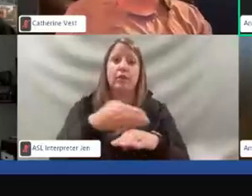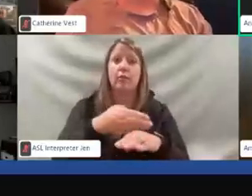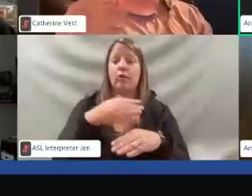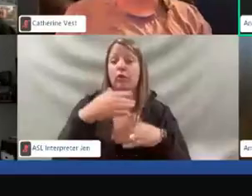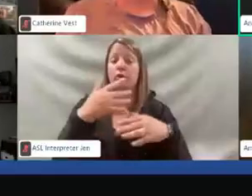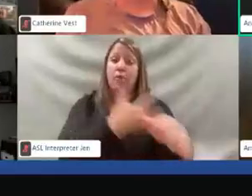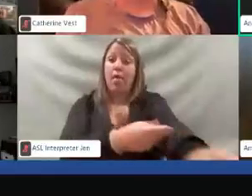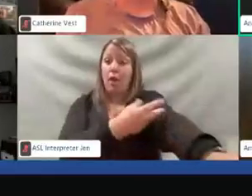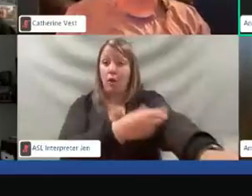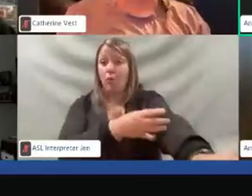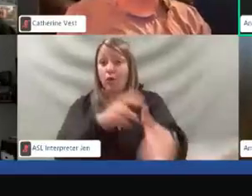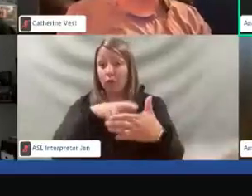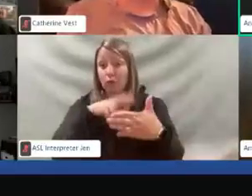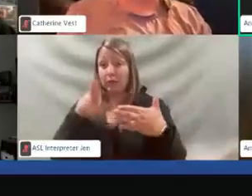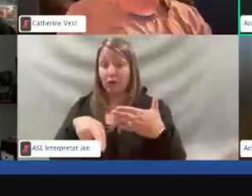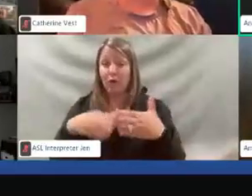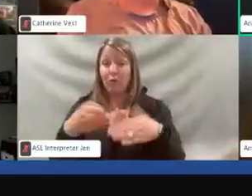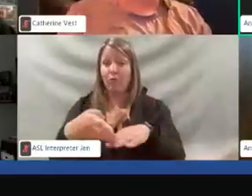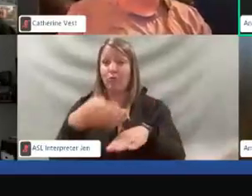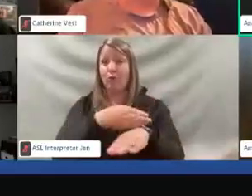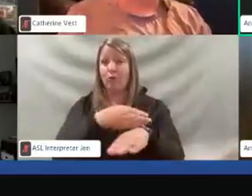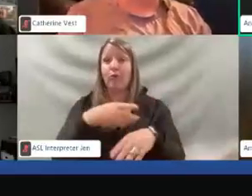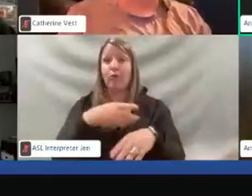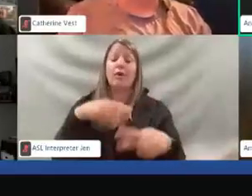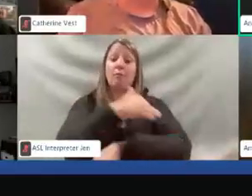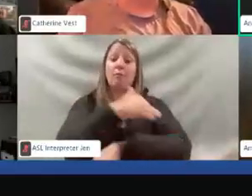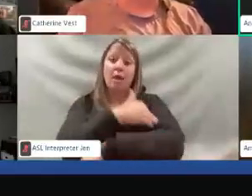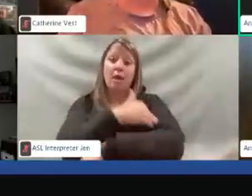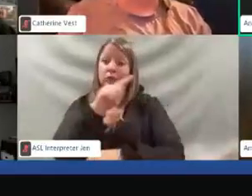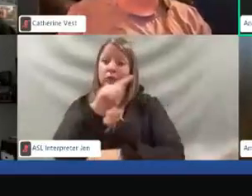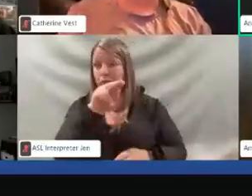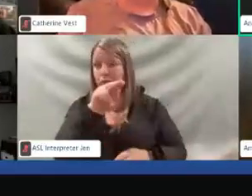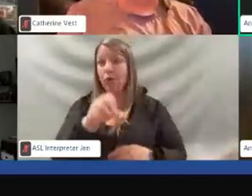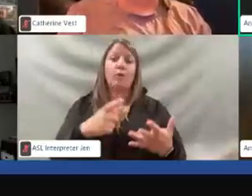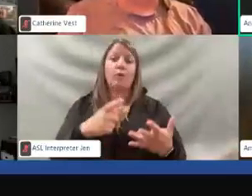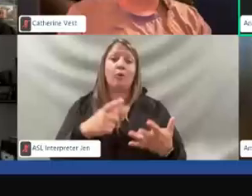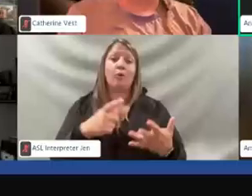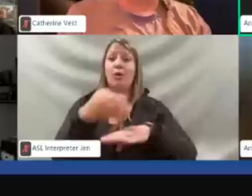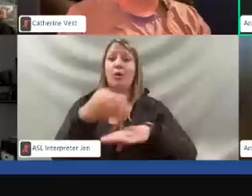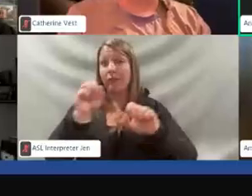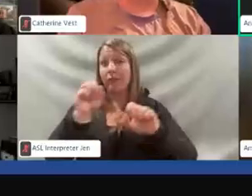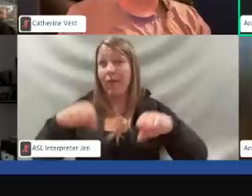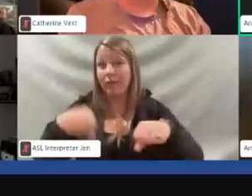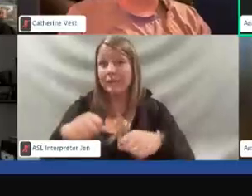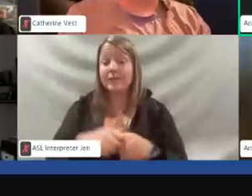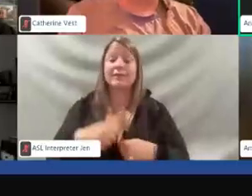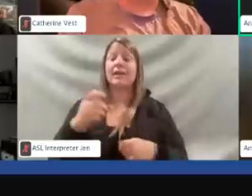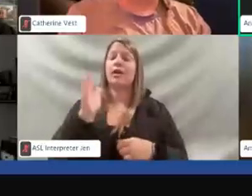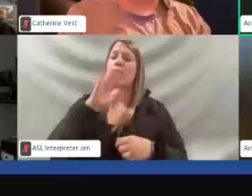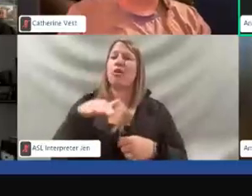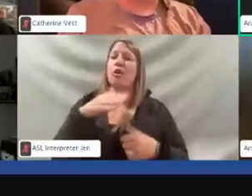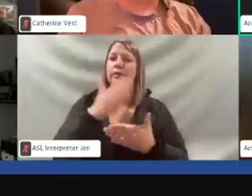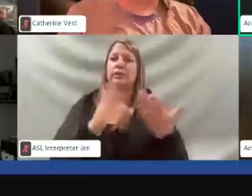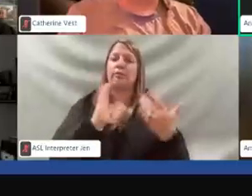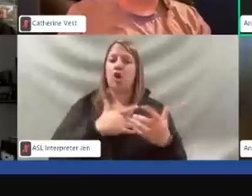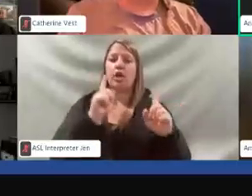panels from their doctor's visits and muscle tone, just improved abilities. At least a couple of